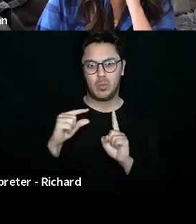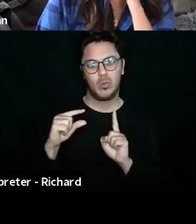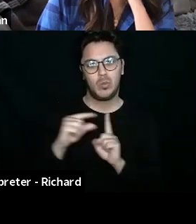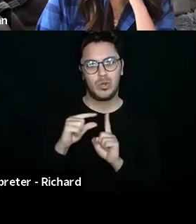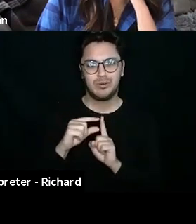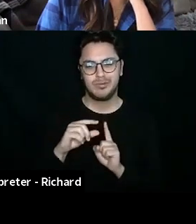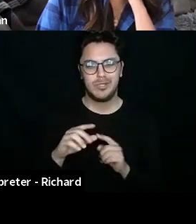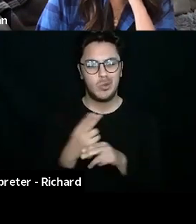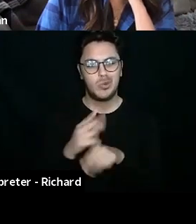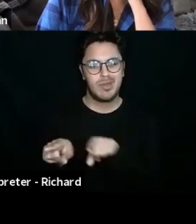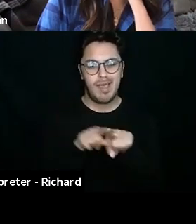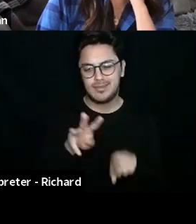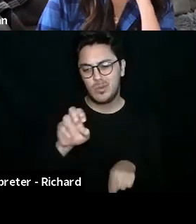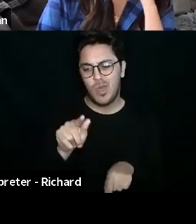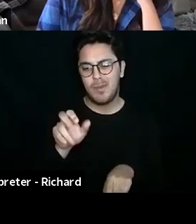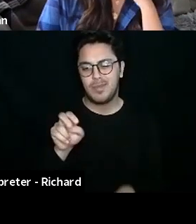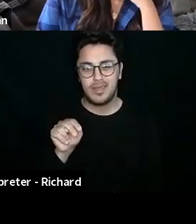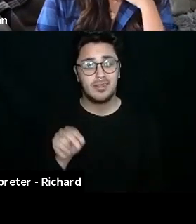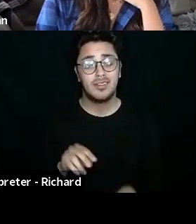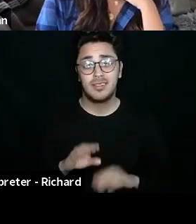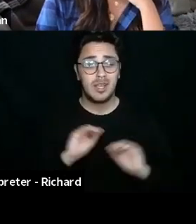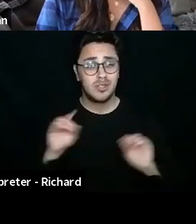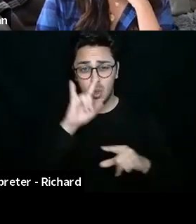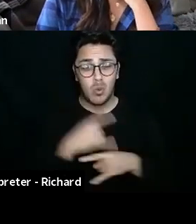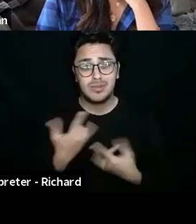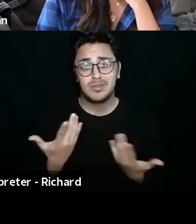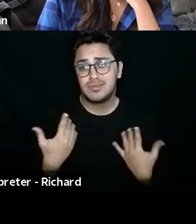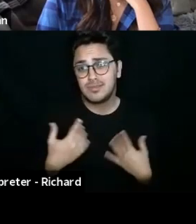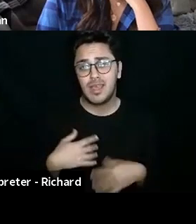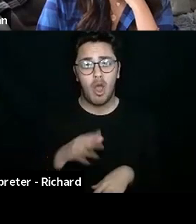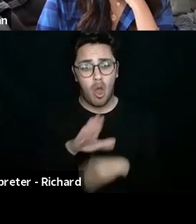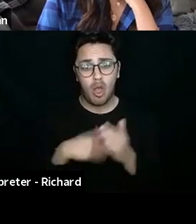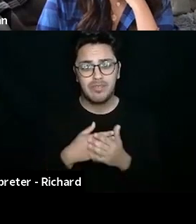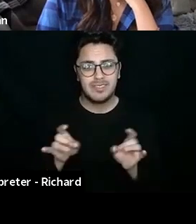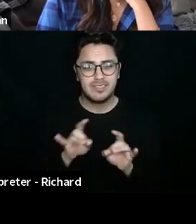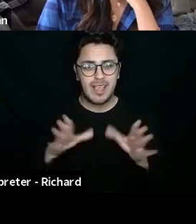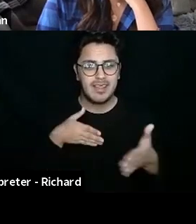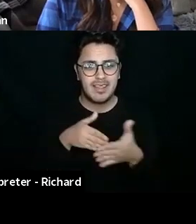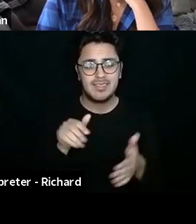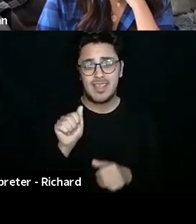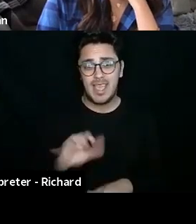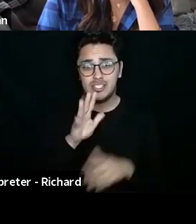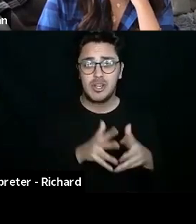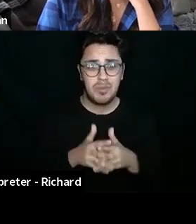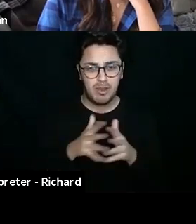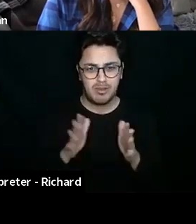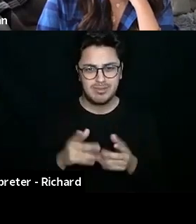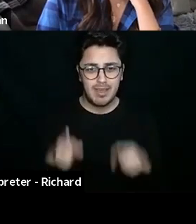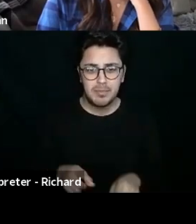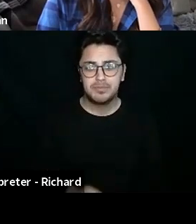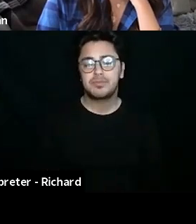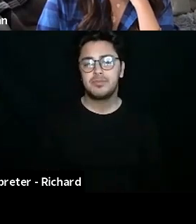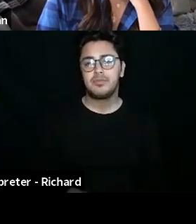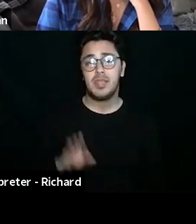accident that all of these acts of hate have been perpetrated against Asian Americans. And let's face it, in the Bay Area, you know, it was a